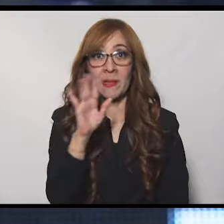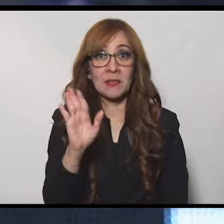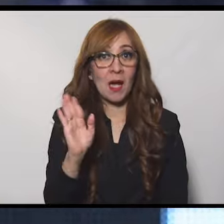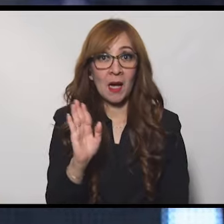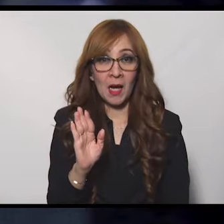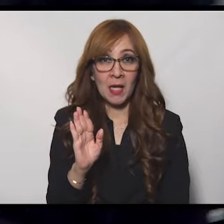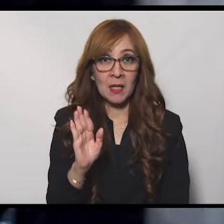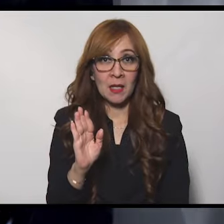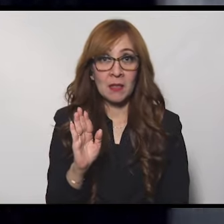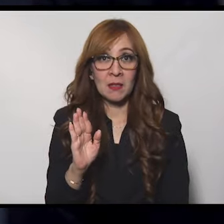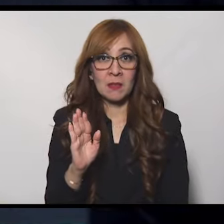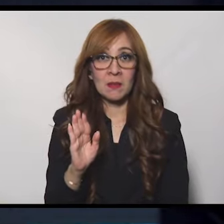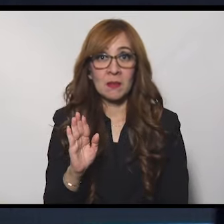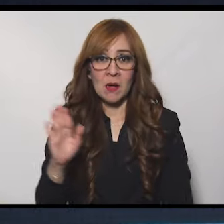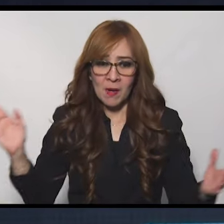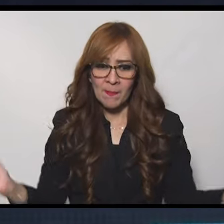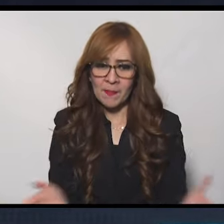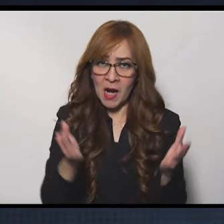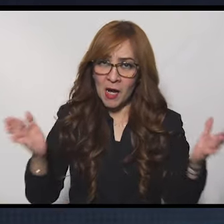Step up